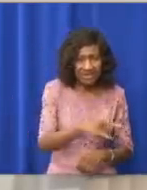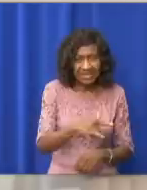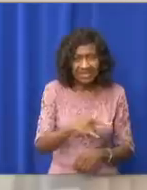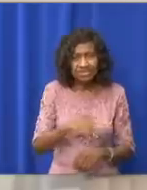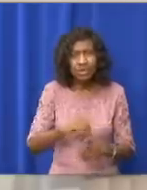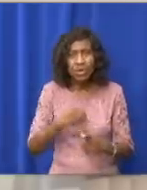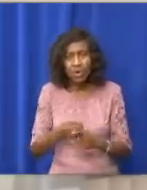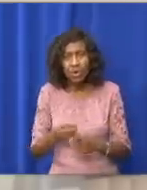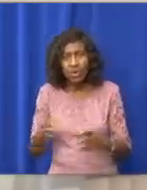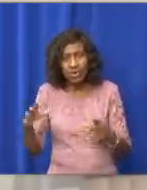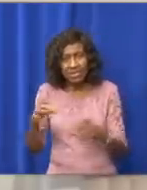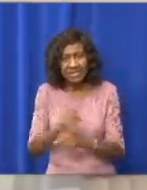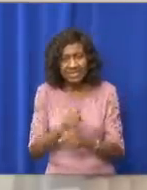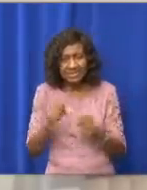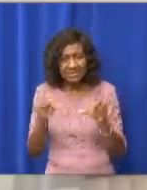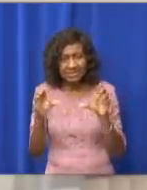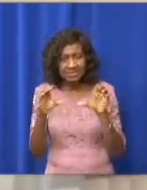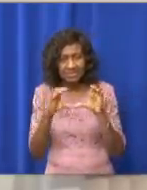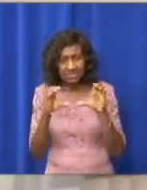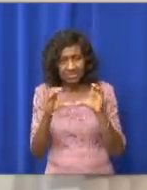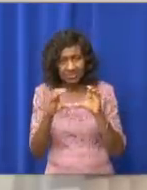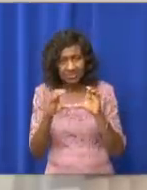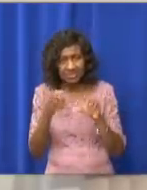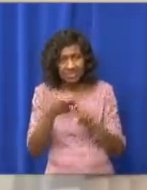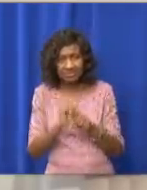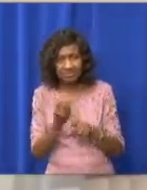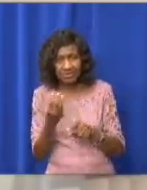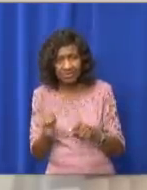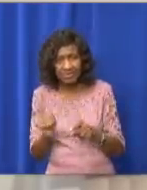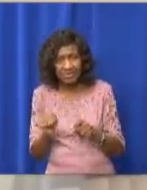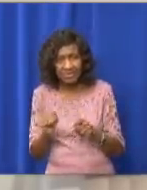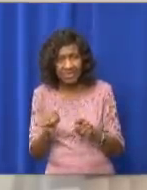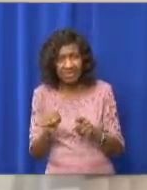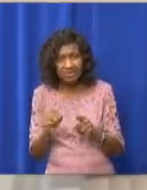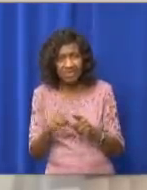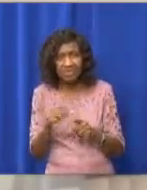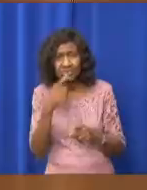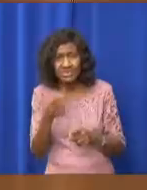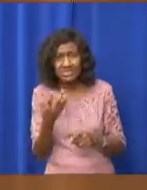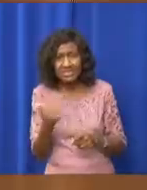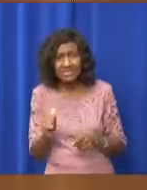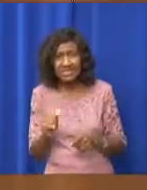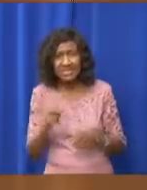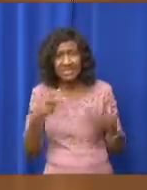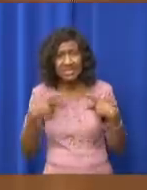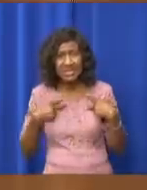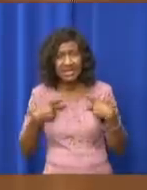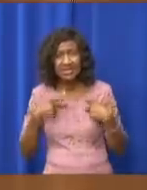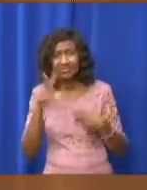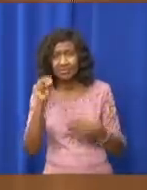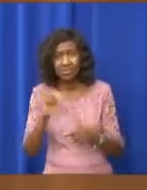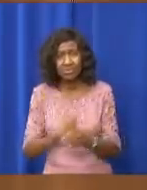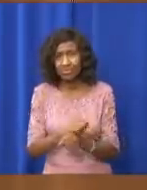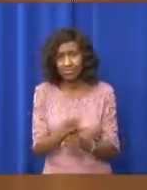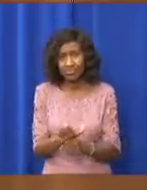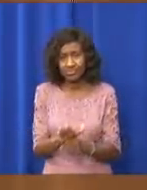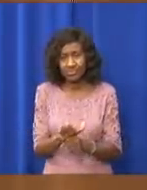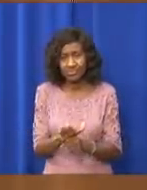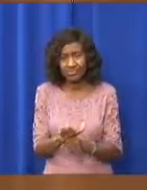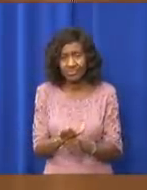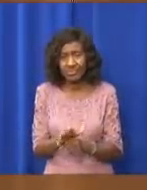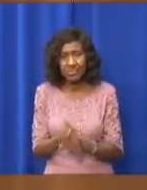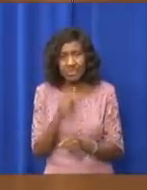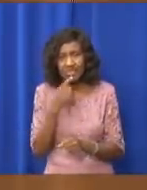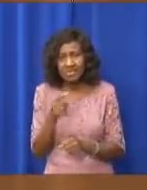certificate from them saying that they're COVID-free before they're allowed back into the country? I don't think we would do that for anybody who